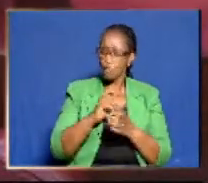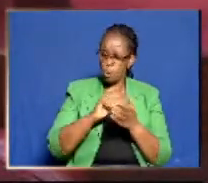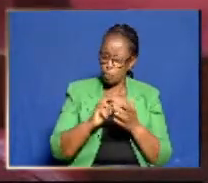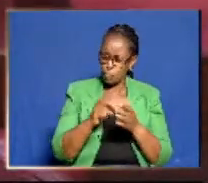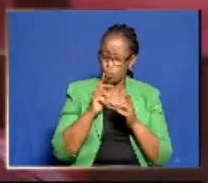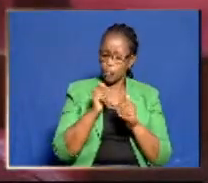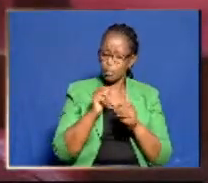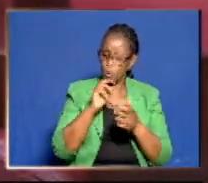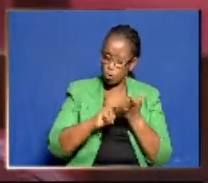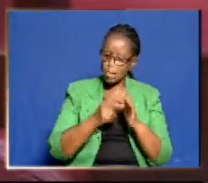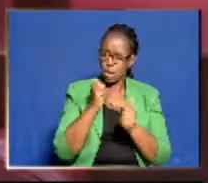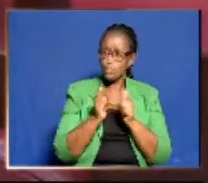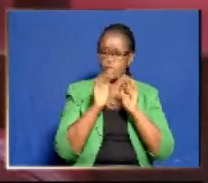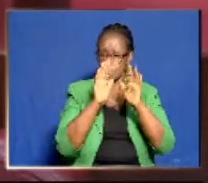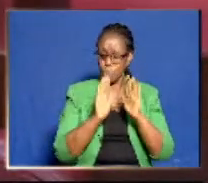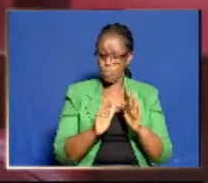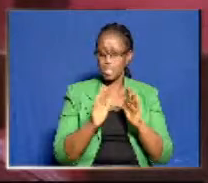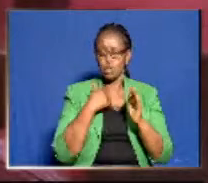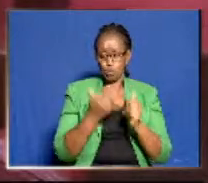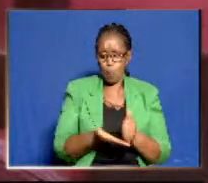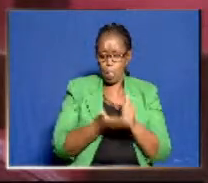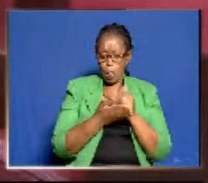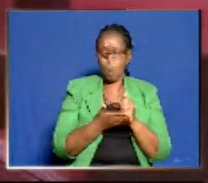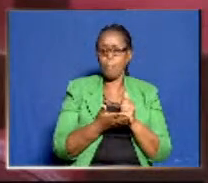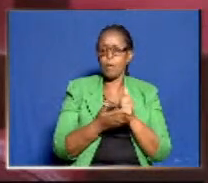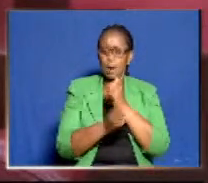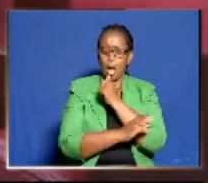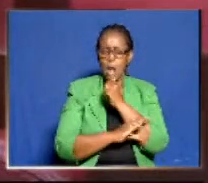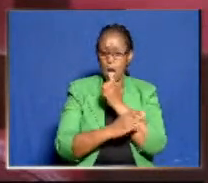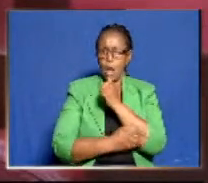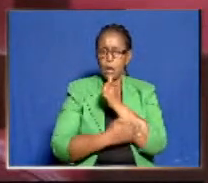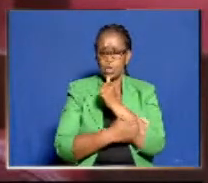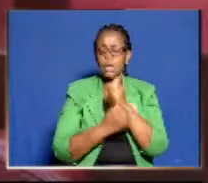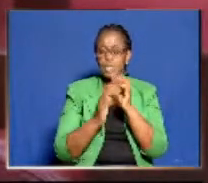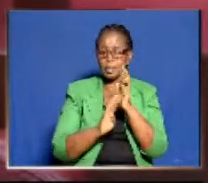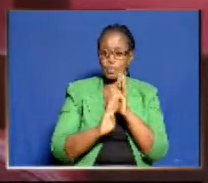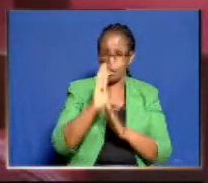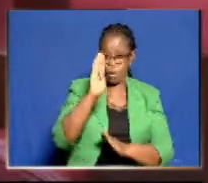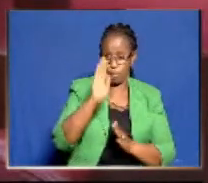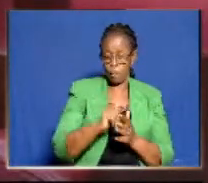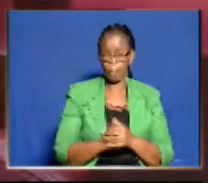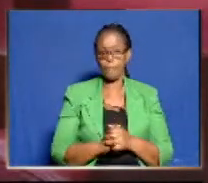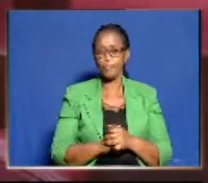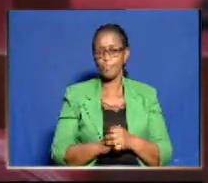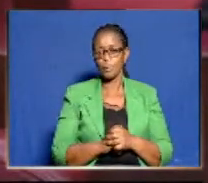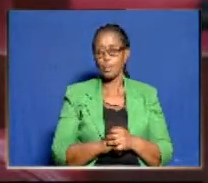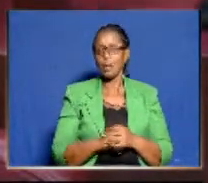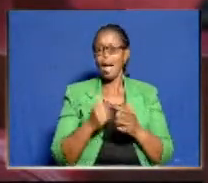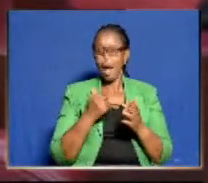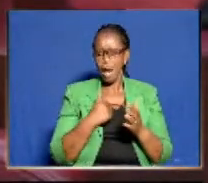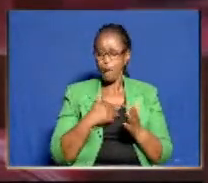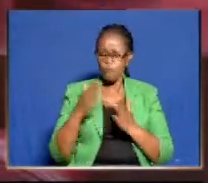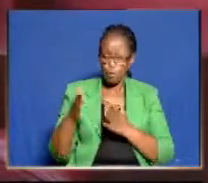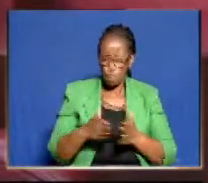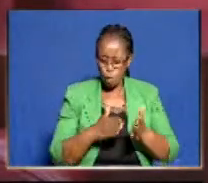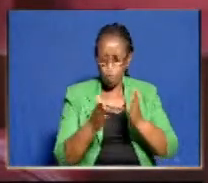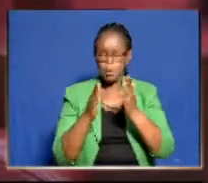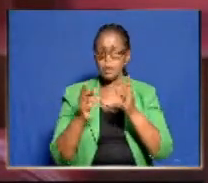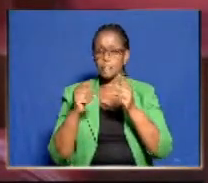this country, Honorable Speaker. You realize that we have roads that have been advertised